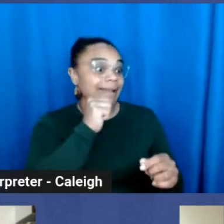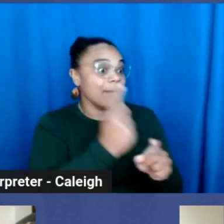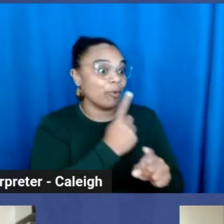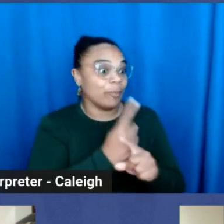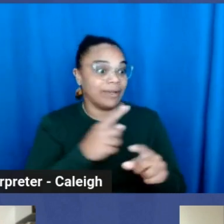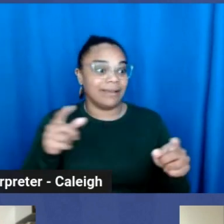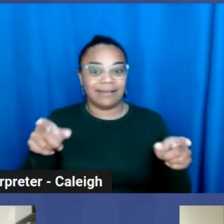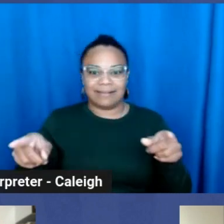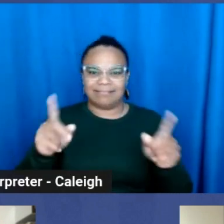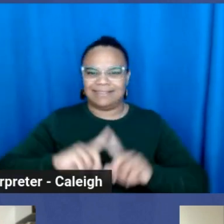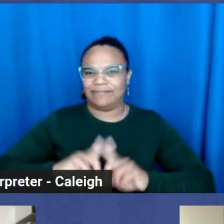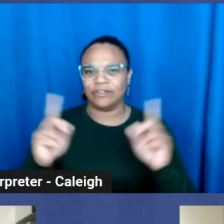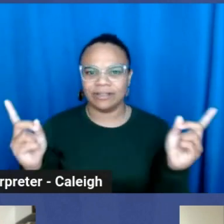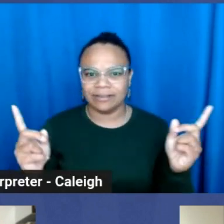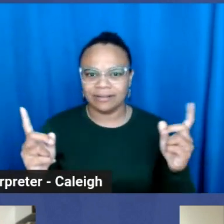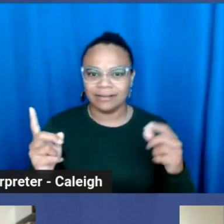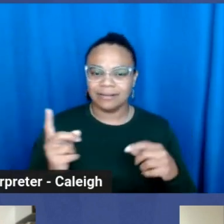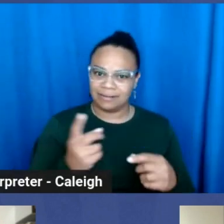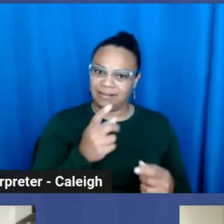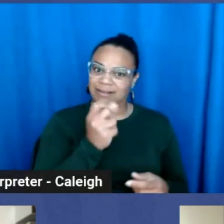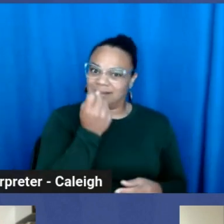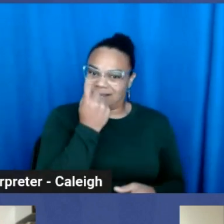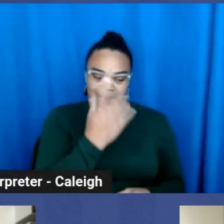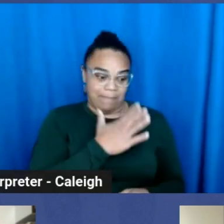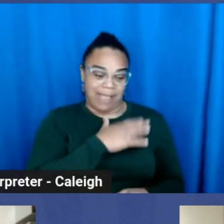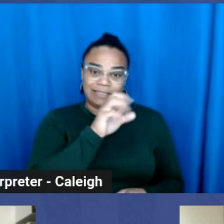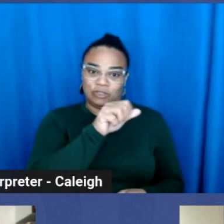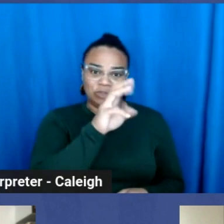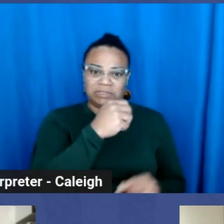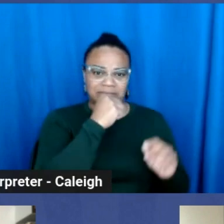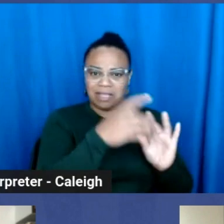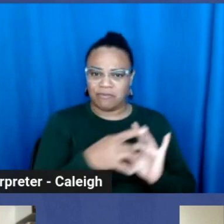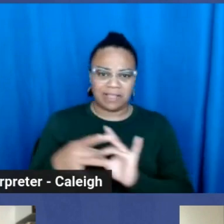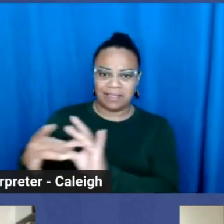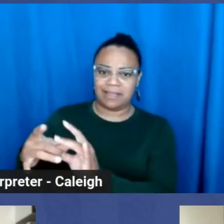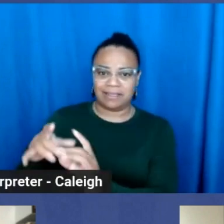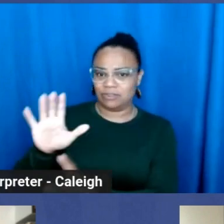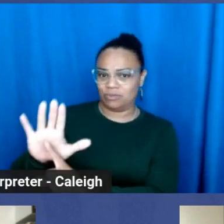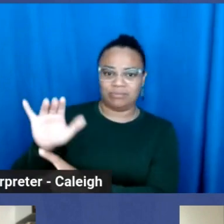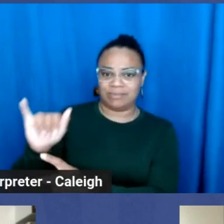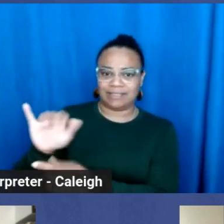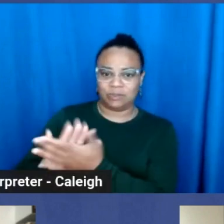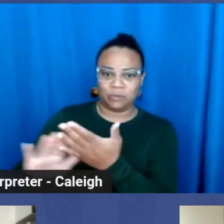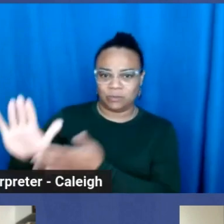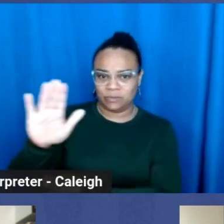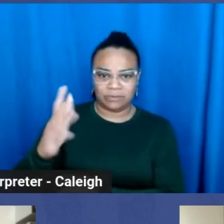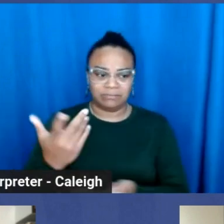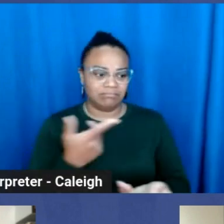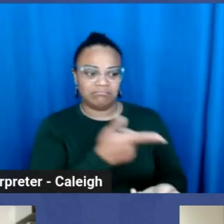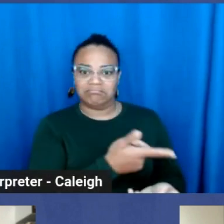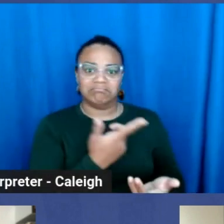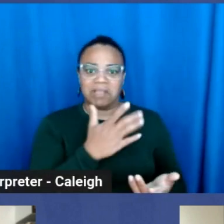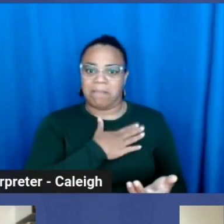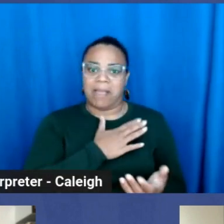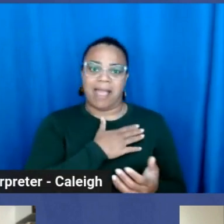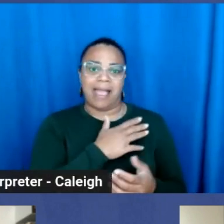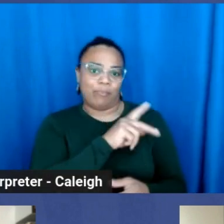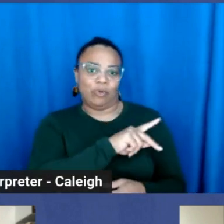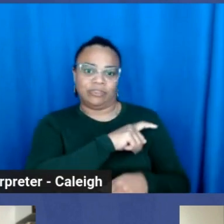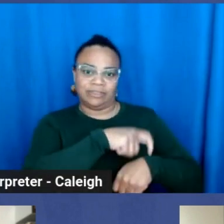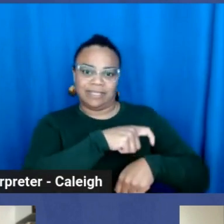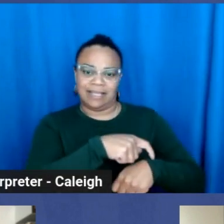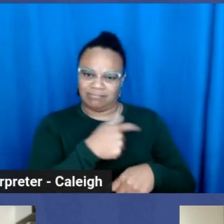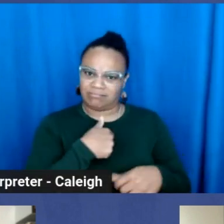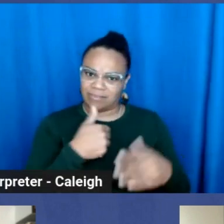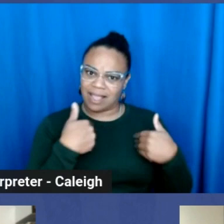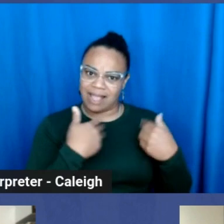free time. My social media was not affiliated with the institution. And so I had every right to engage in discussions